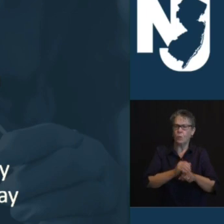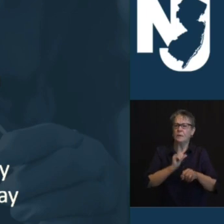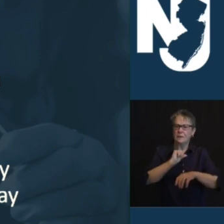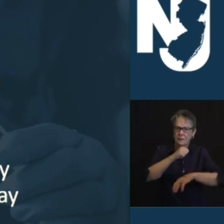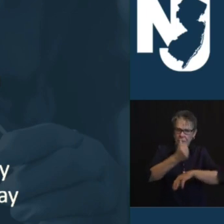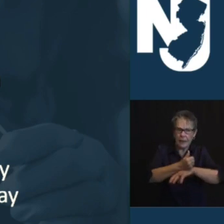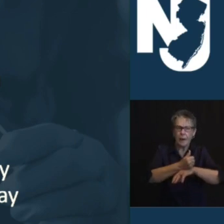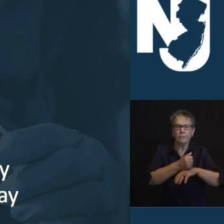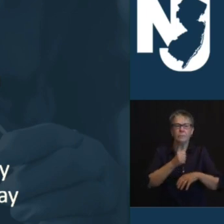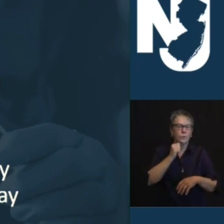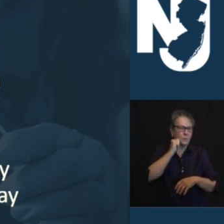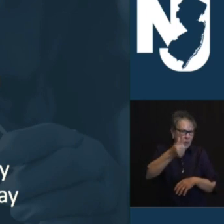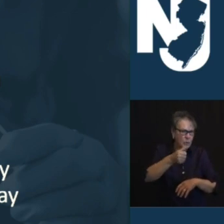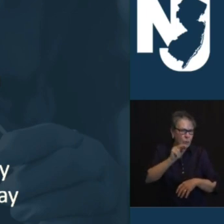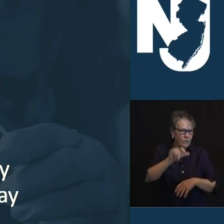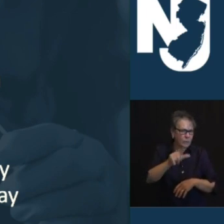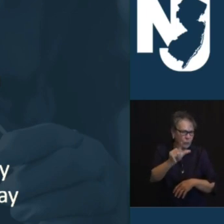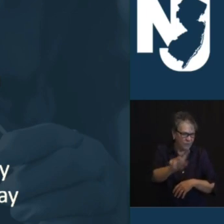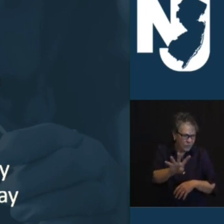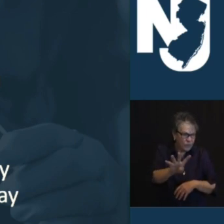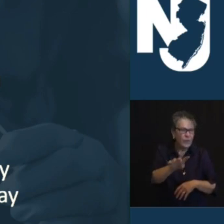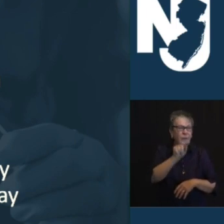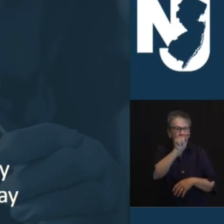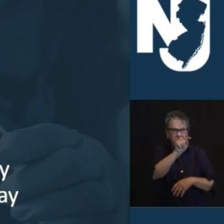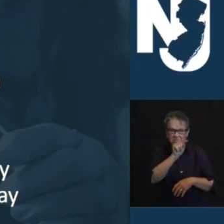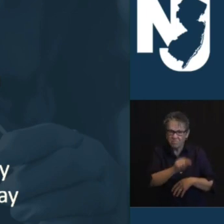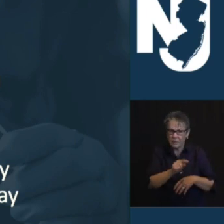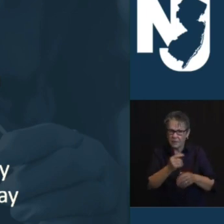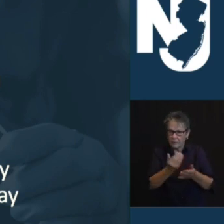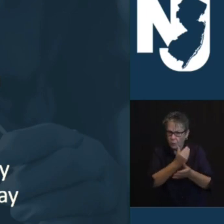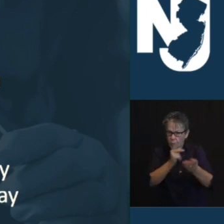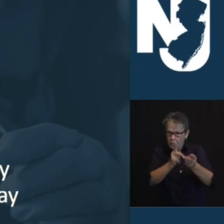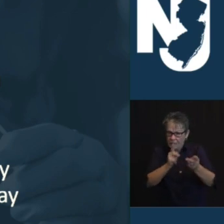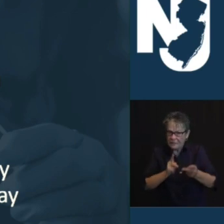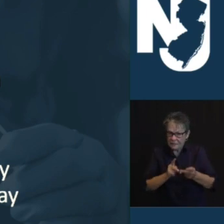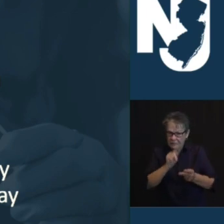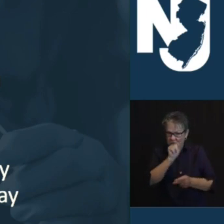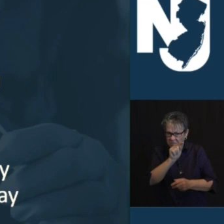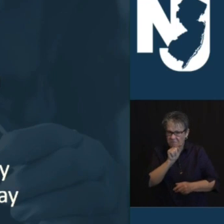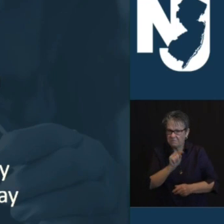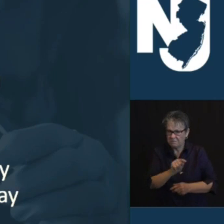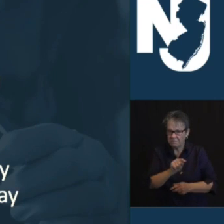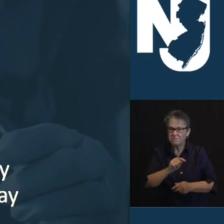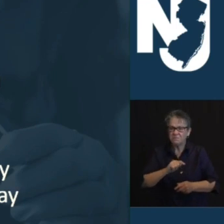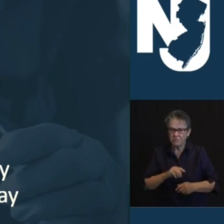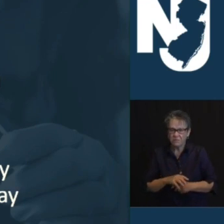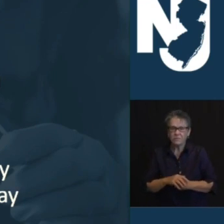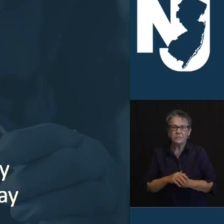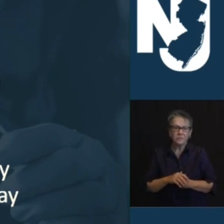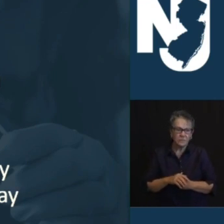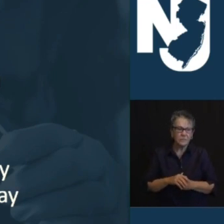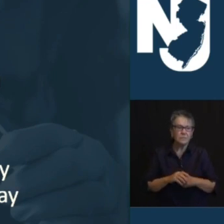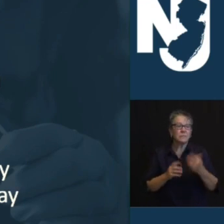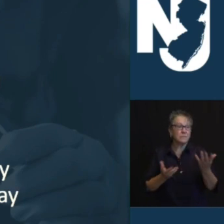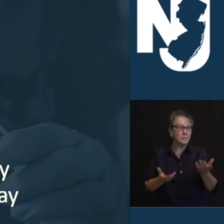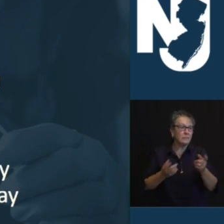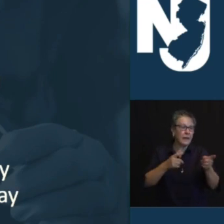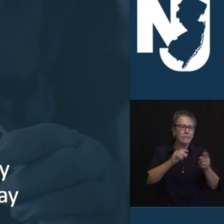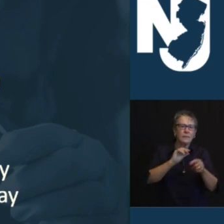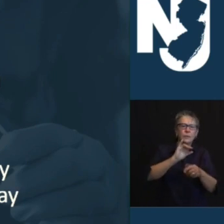at 155 Hilton Avenue in Union from 10 a.m. to 1 p.m., or to the 7th and 8th grade academy